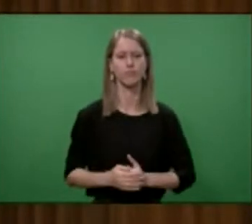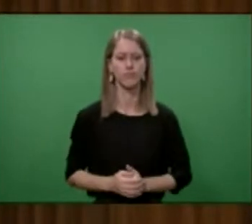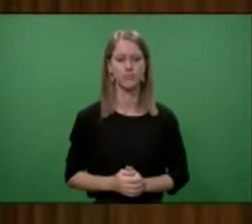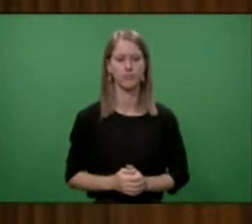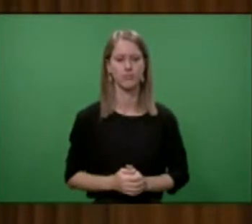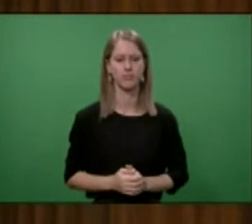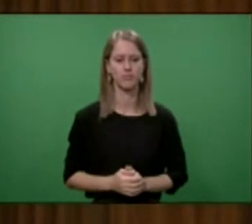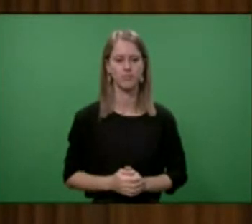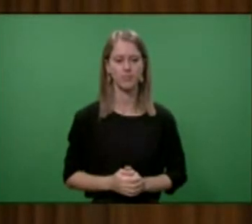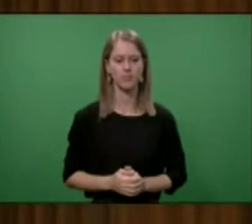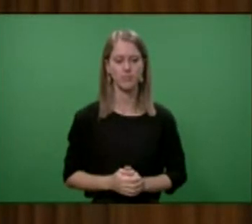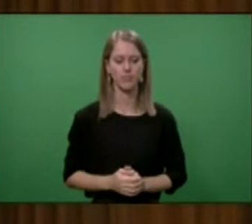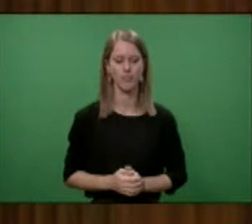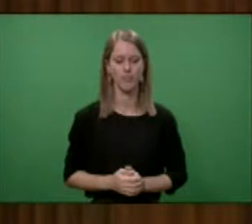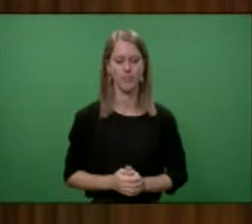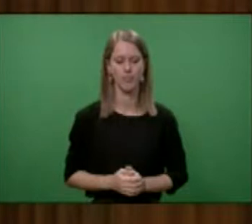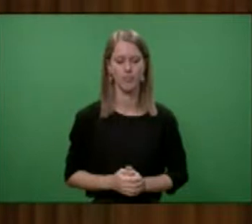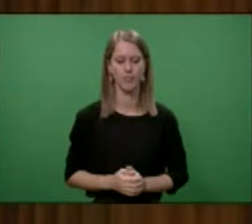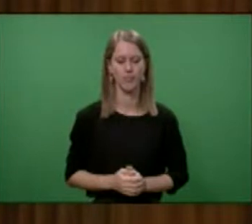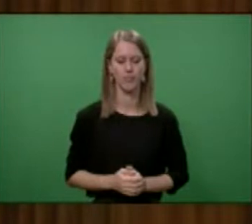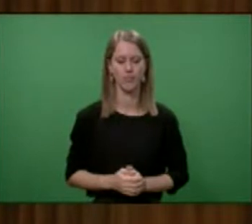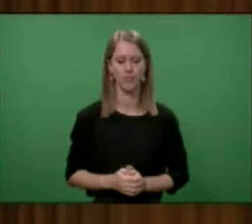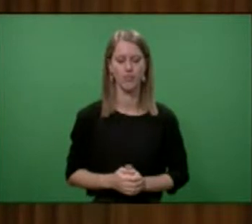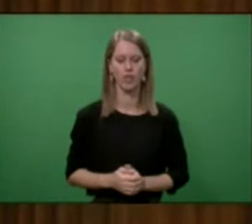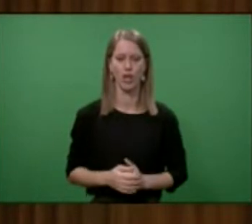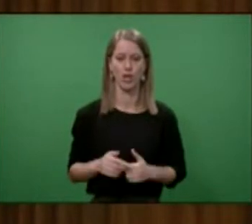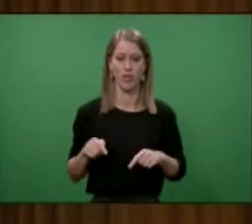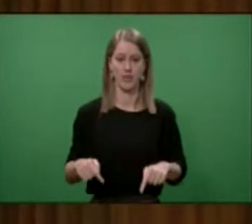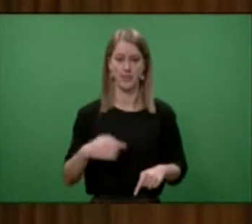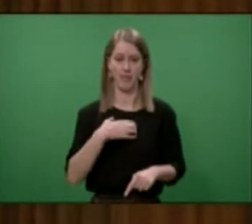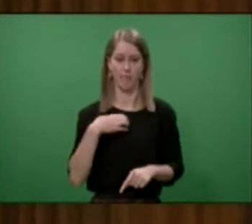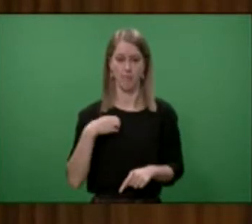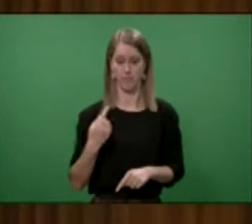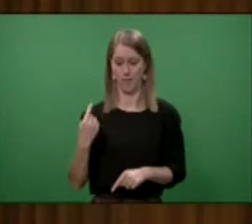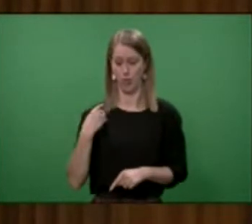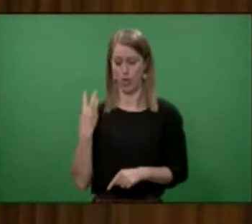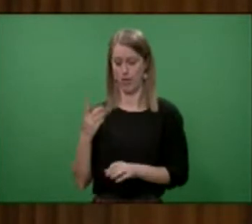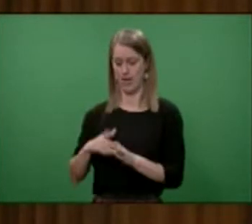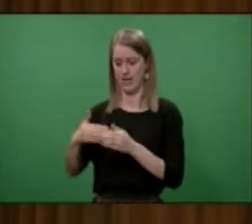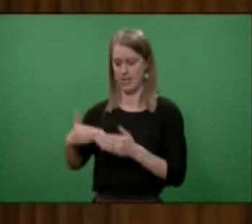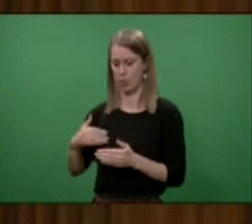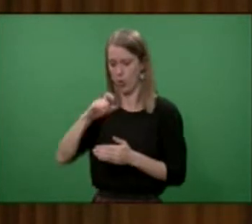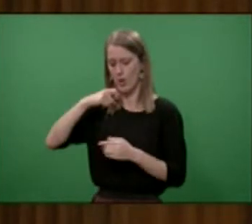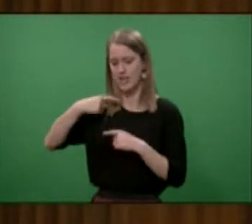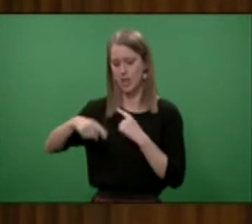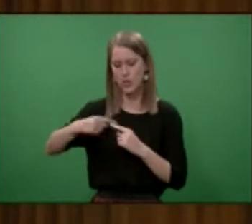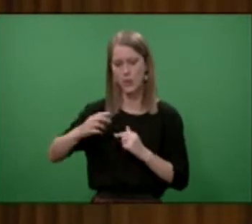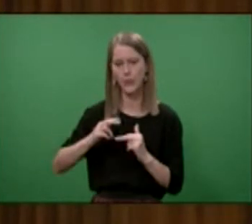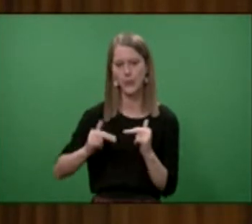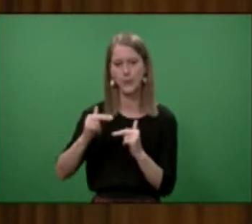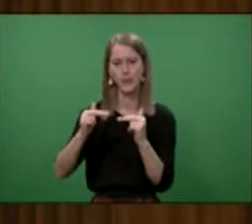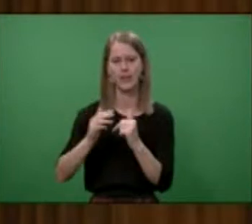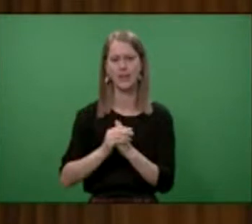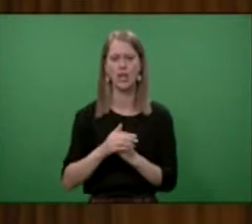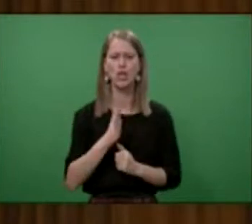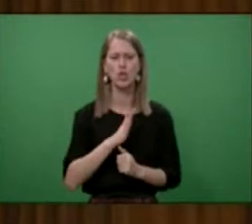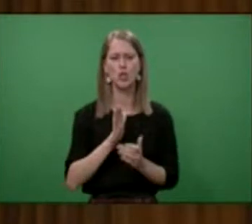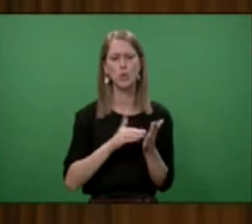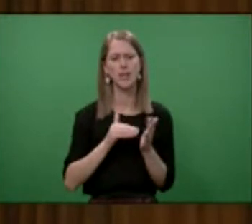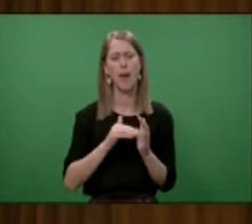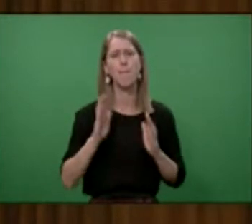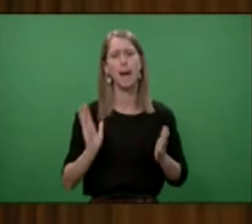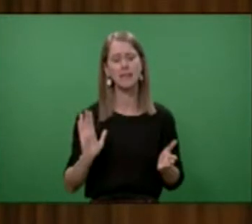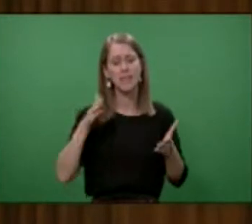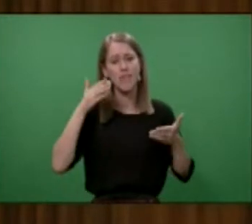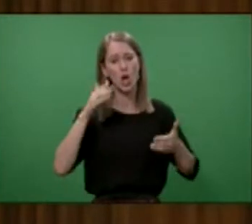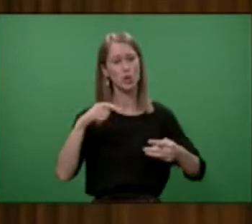The government means to build on the foundations laid in the first term. New Zealand must continue to tackle these issues at gathering